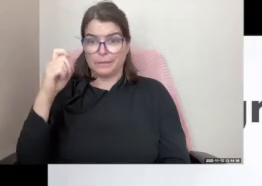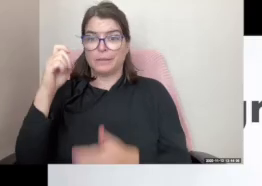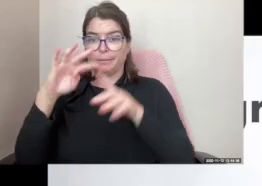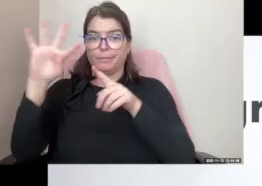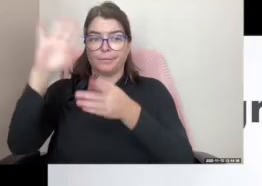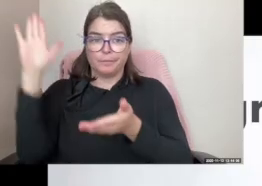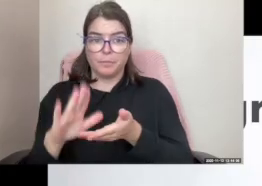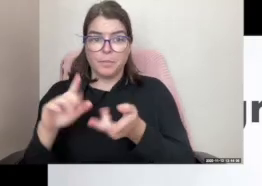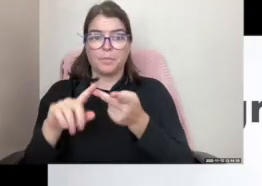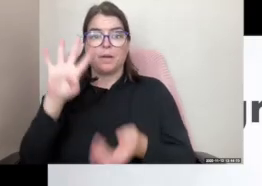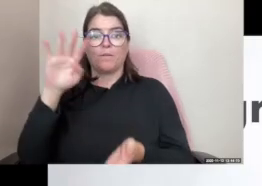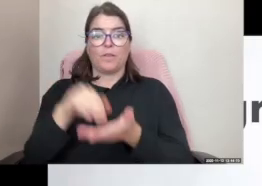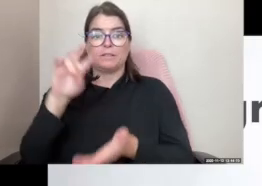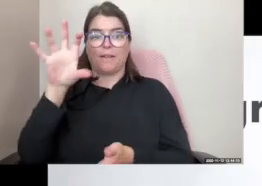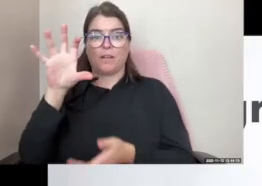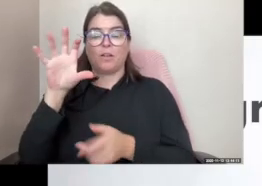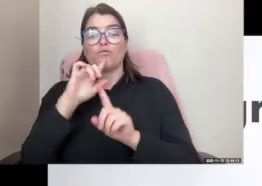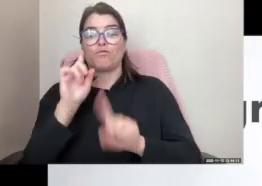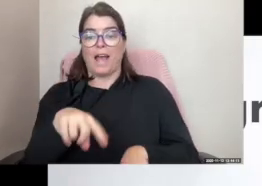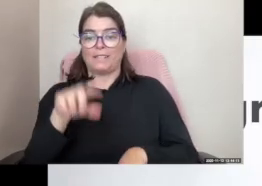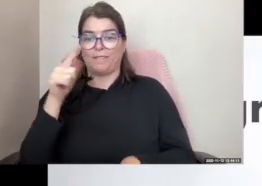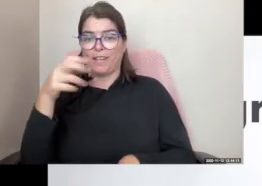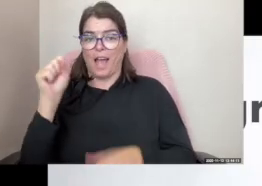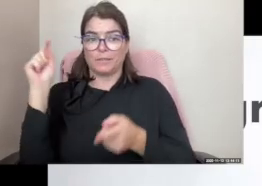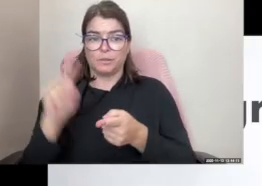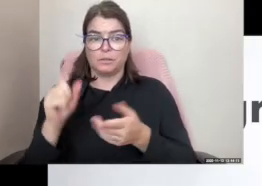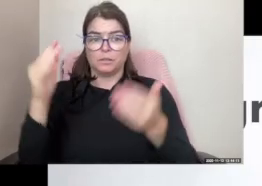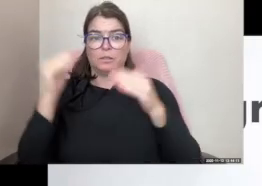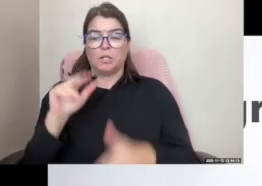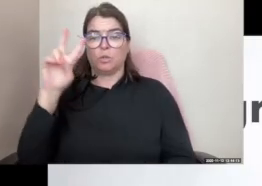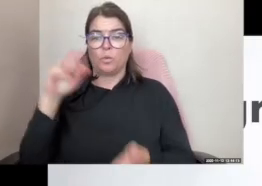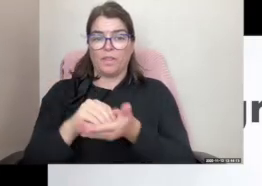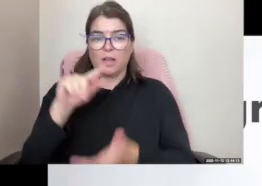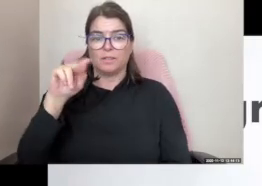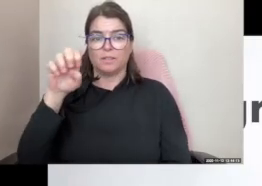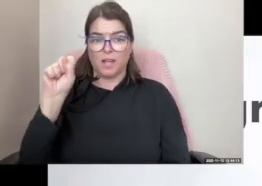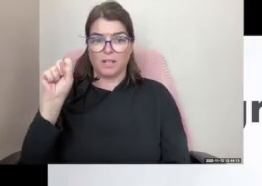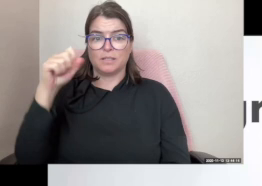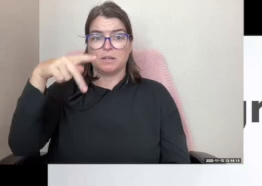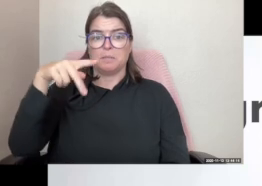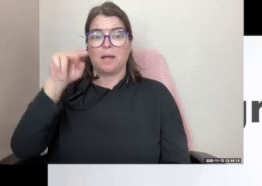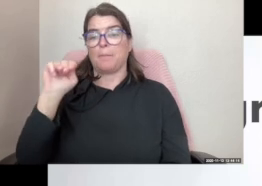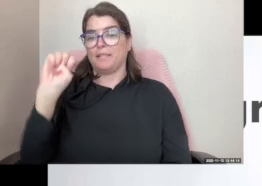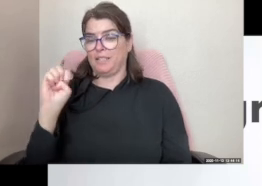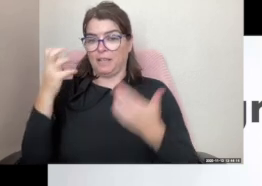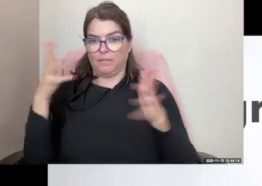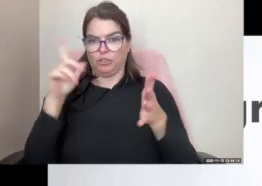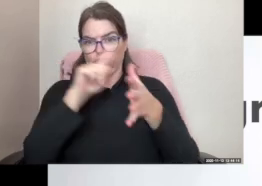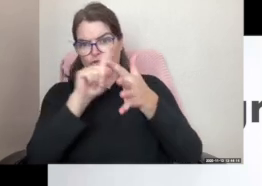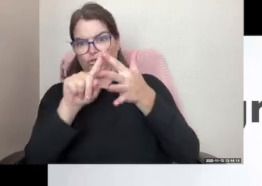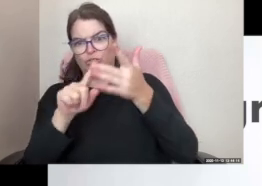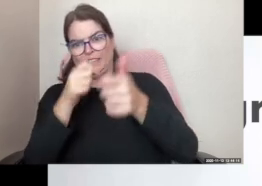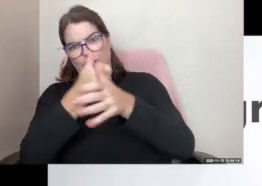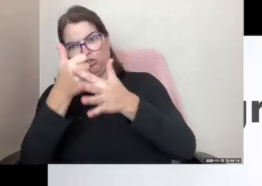metric tons of greenhouse gas emission reductions, 55,000 tons of nitrogen oxide emission reductions, 4,700 tons